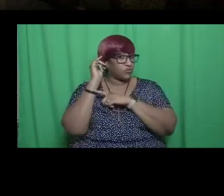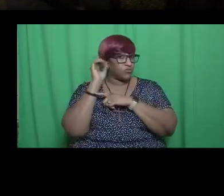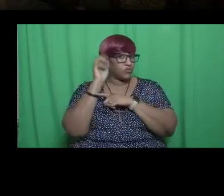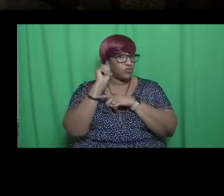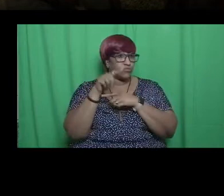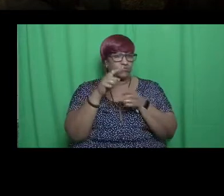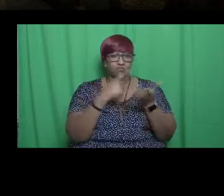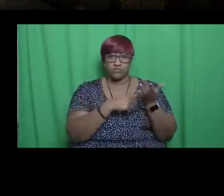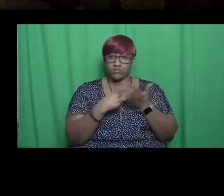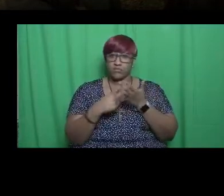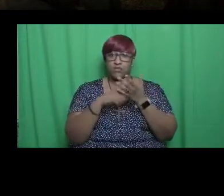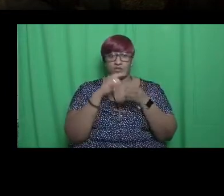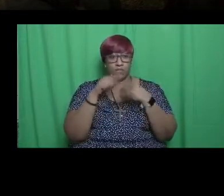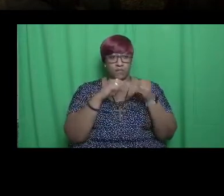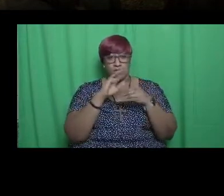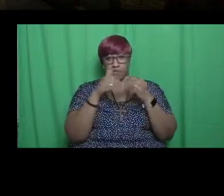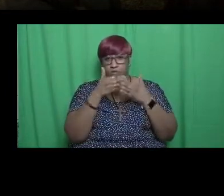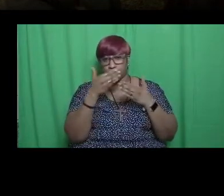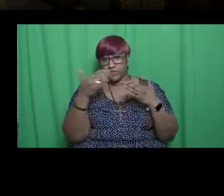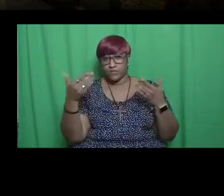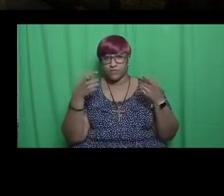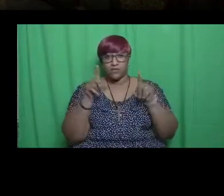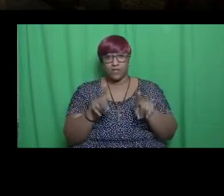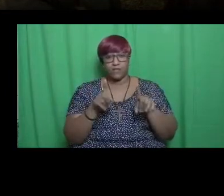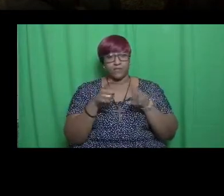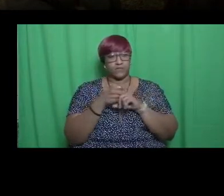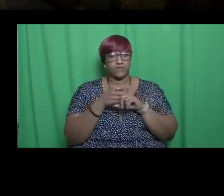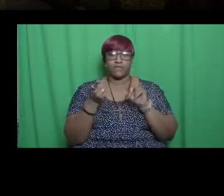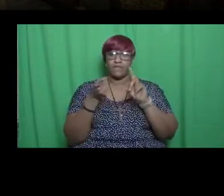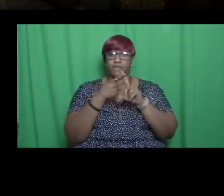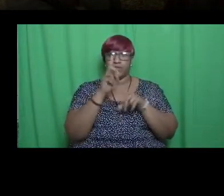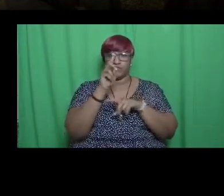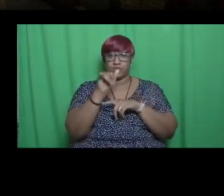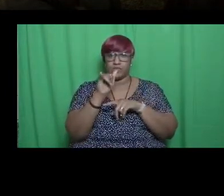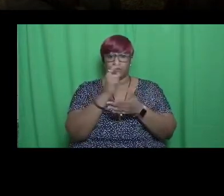were talking about all the stuff that had happened.